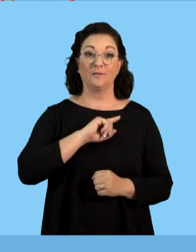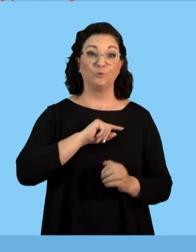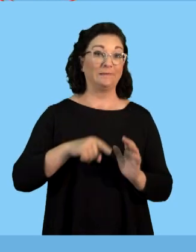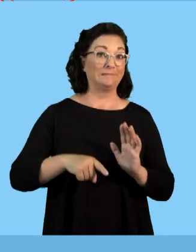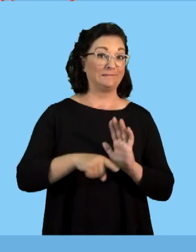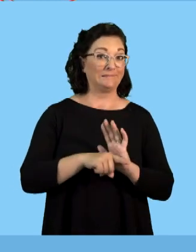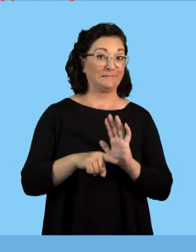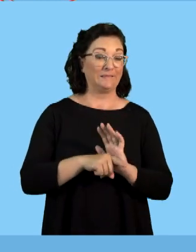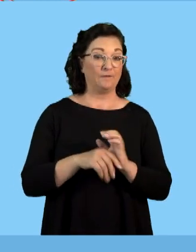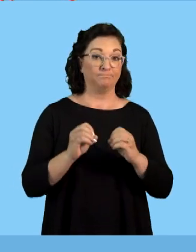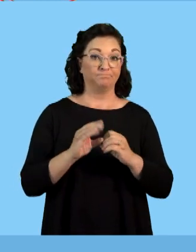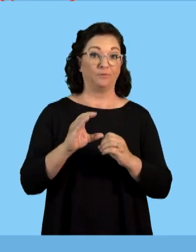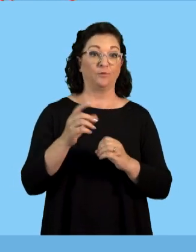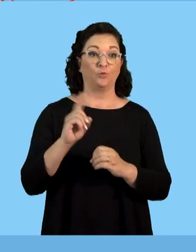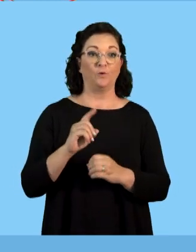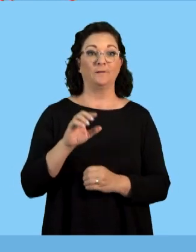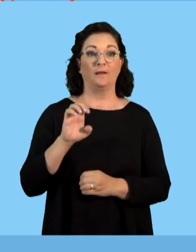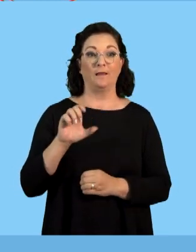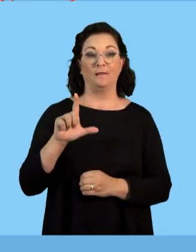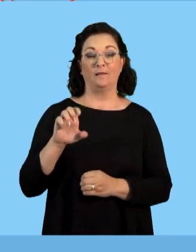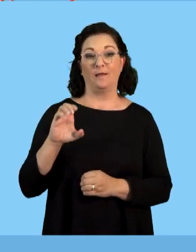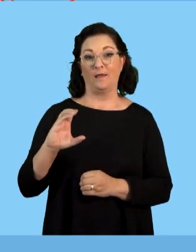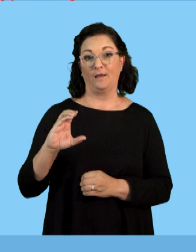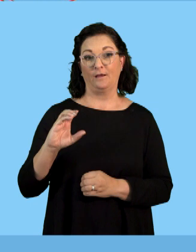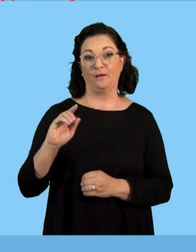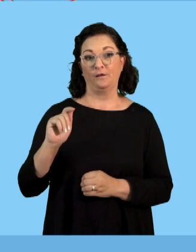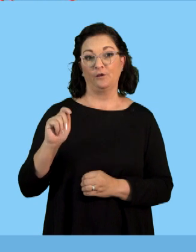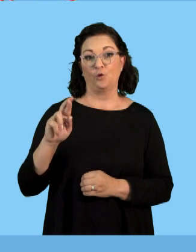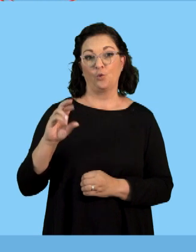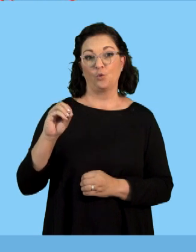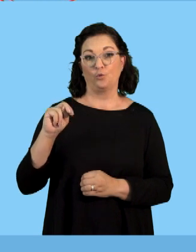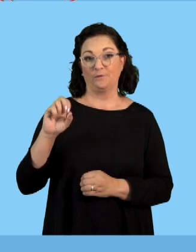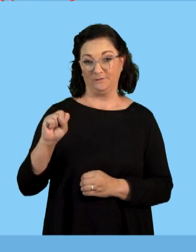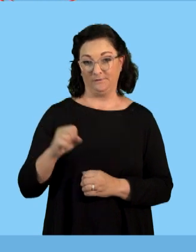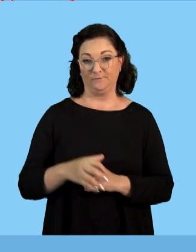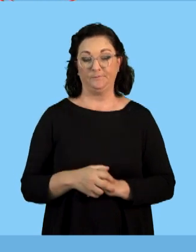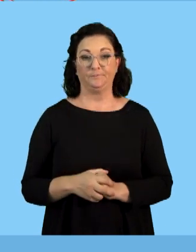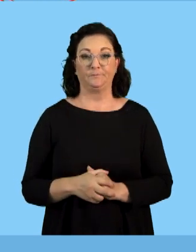the negatively charged particles are your electrons.